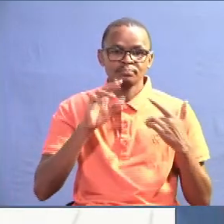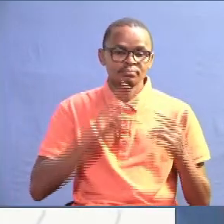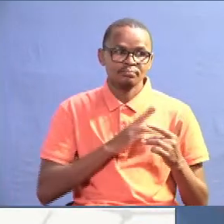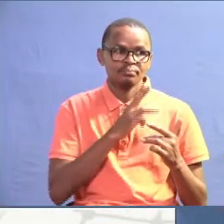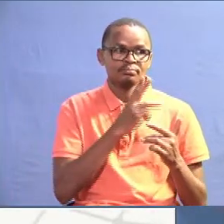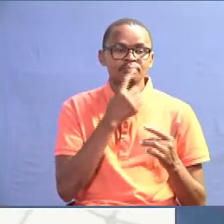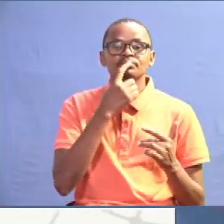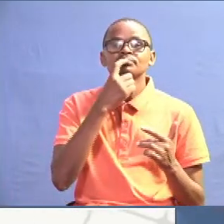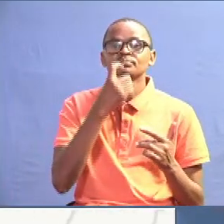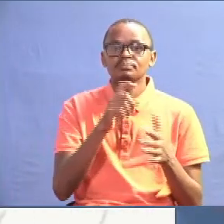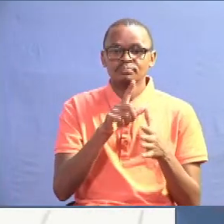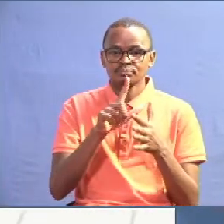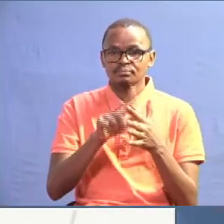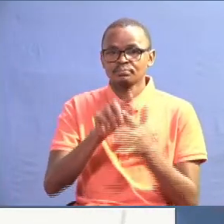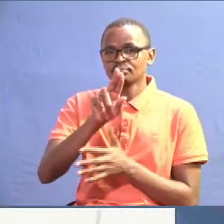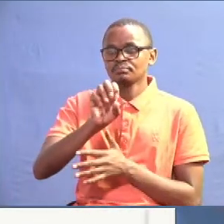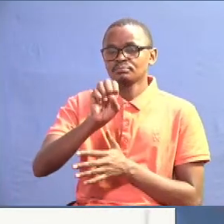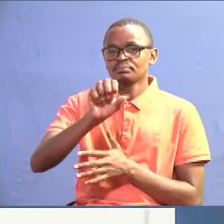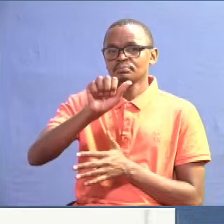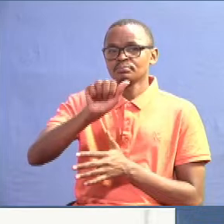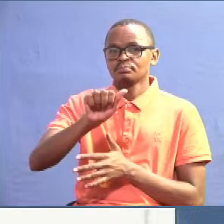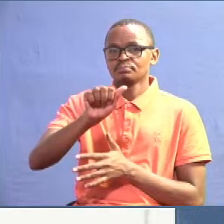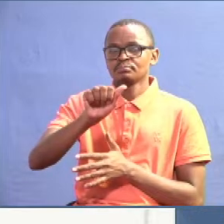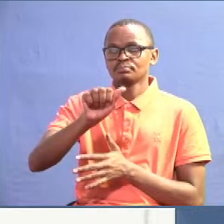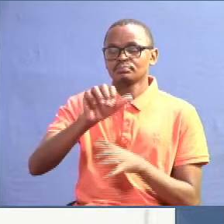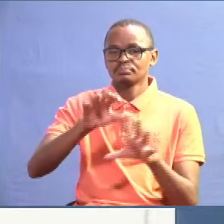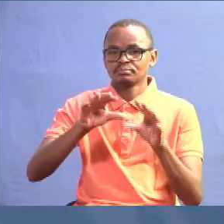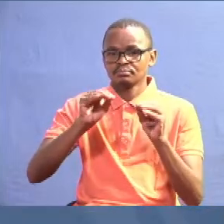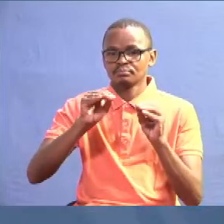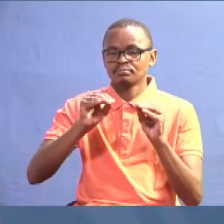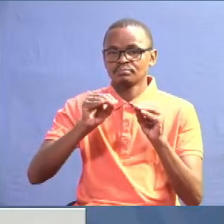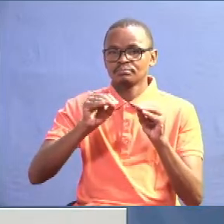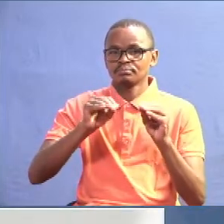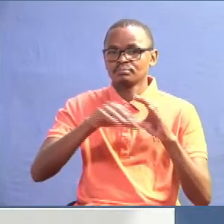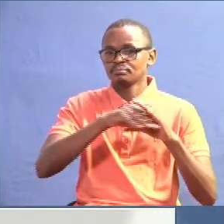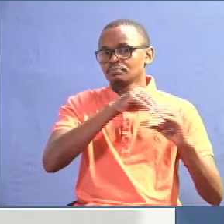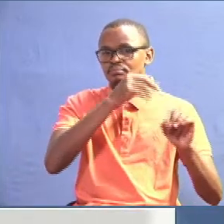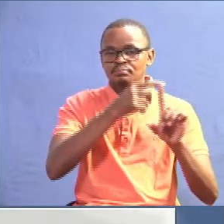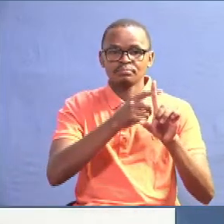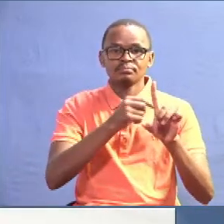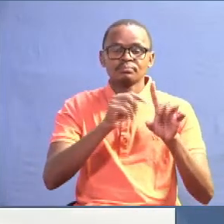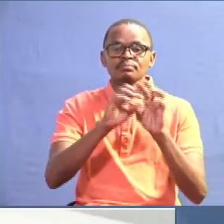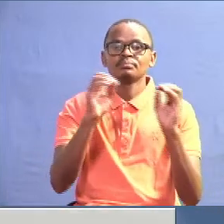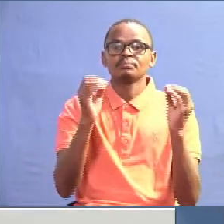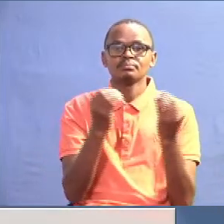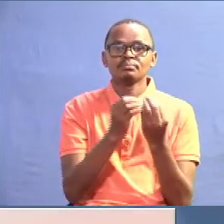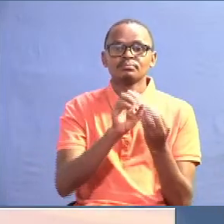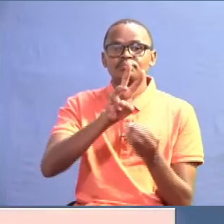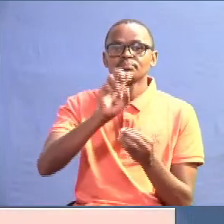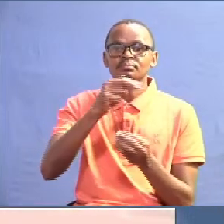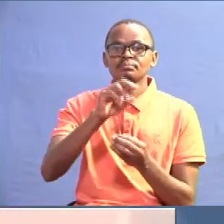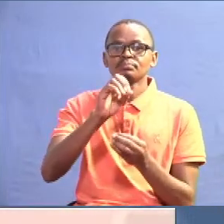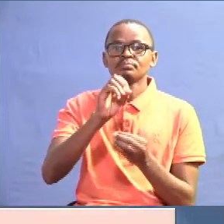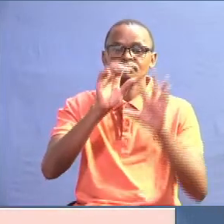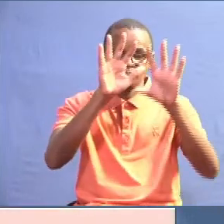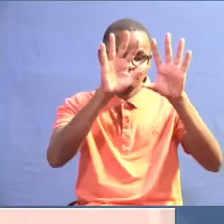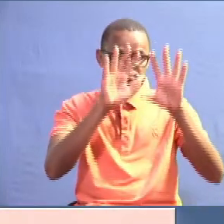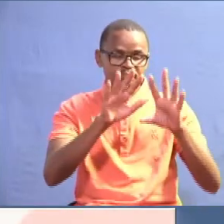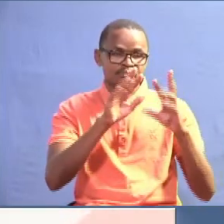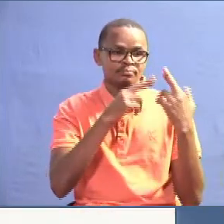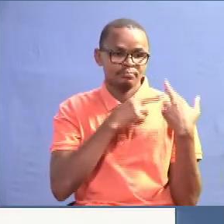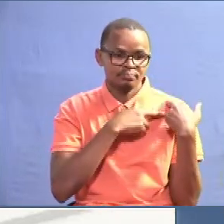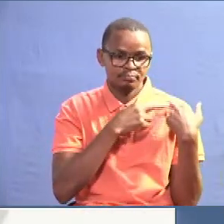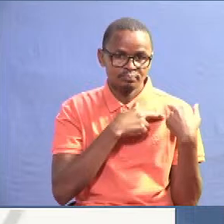the announcement that the United States of America intends to withdraw from the organization. WHO plays a crucial role